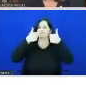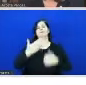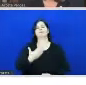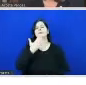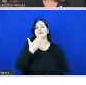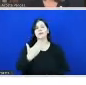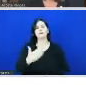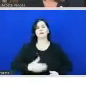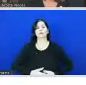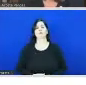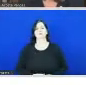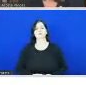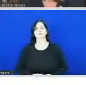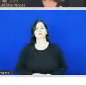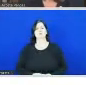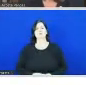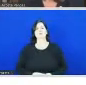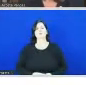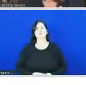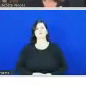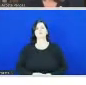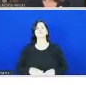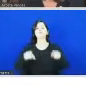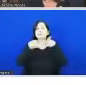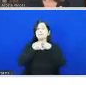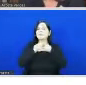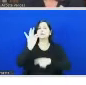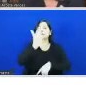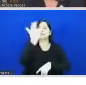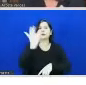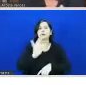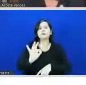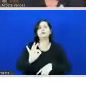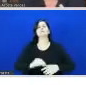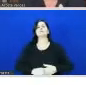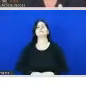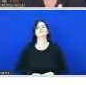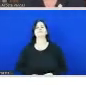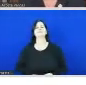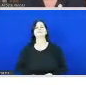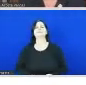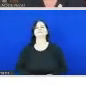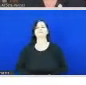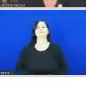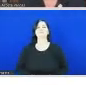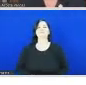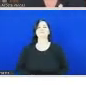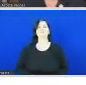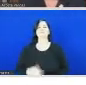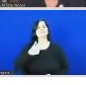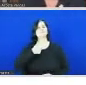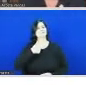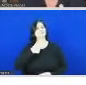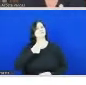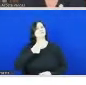Muchas gracias. Yo creo que la principal condición ha sido la